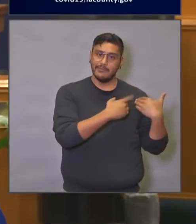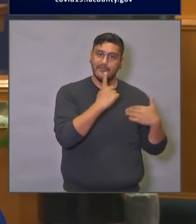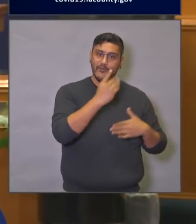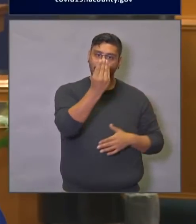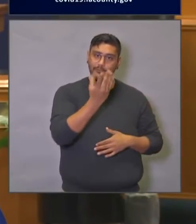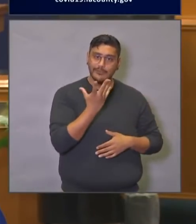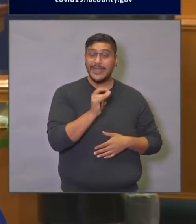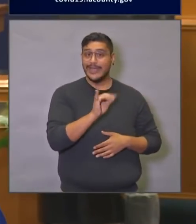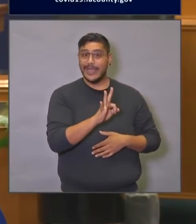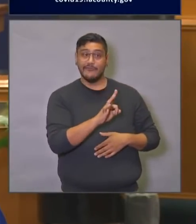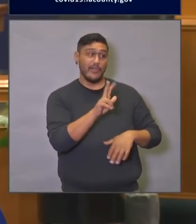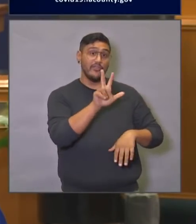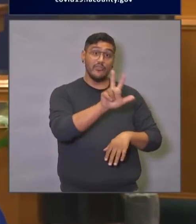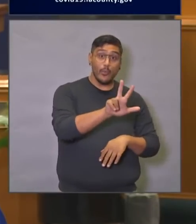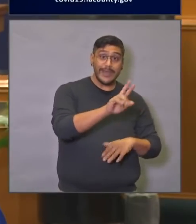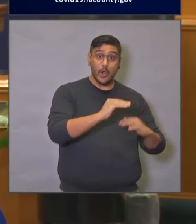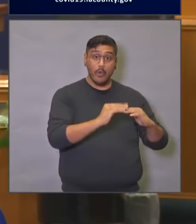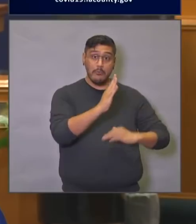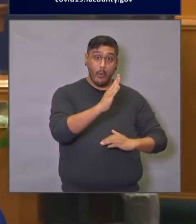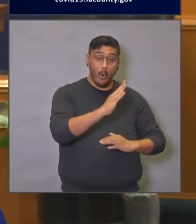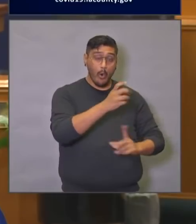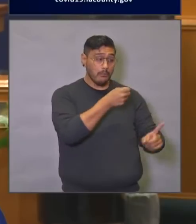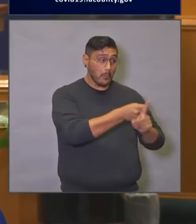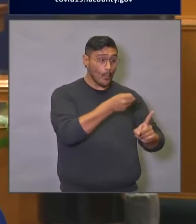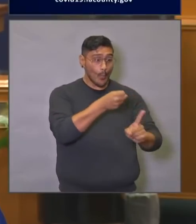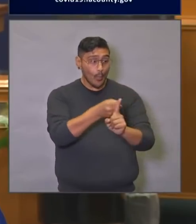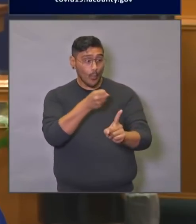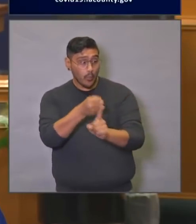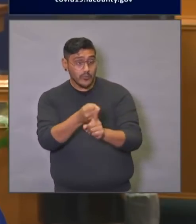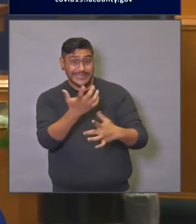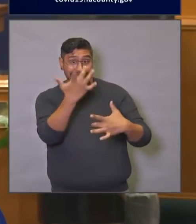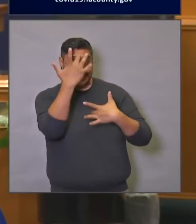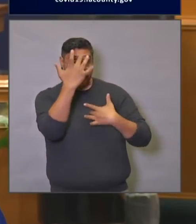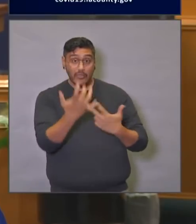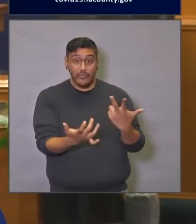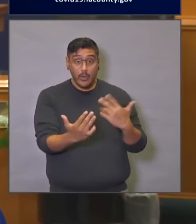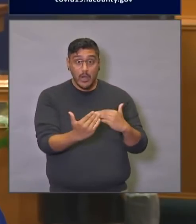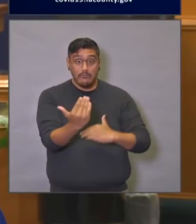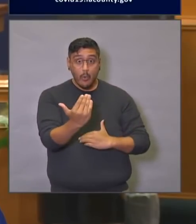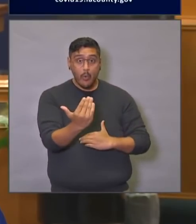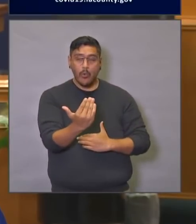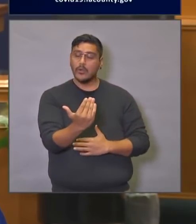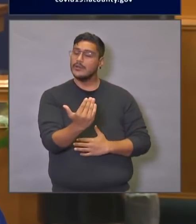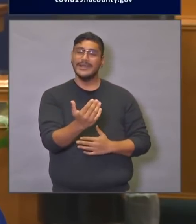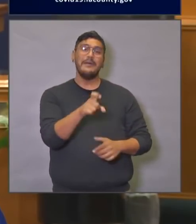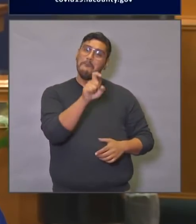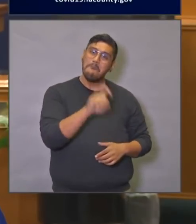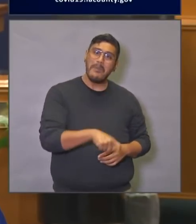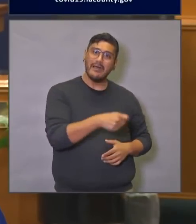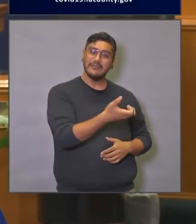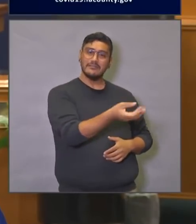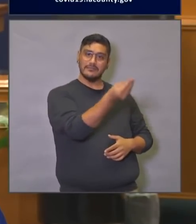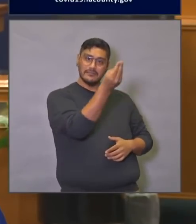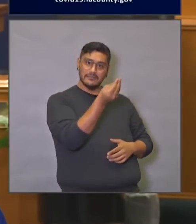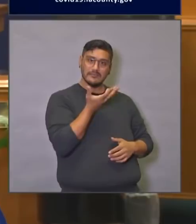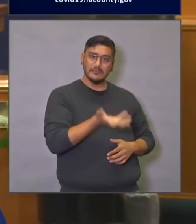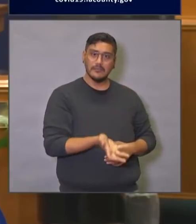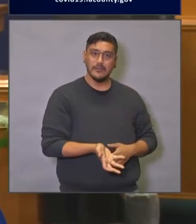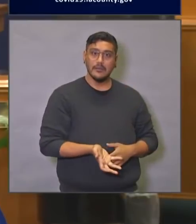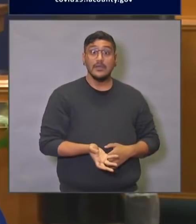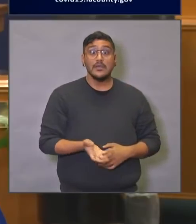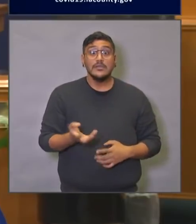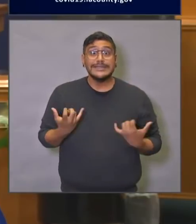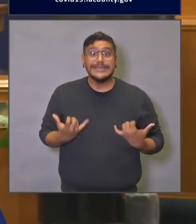are 3 or more positive cases. That allows us to get in early and avoid the situations we see now where we get in, there's over